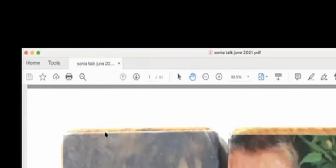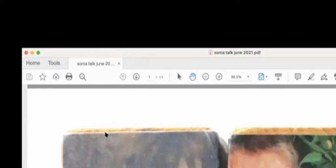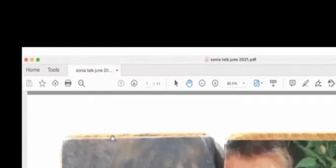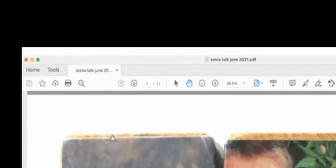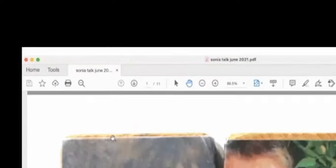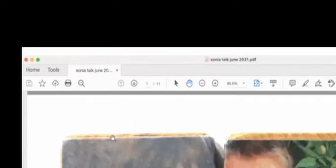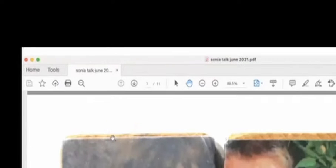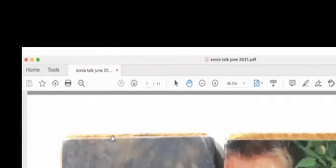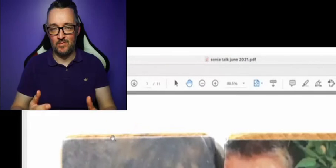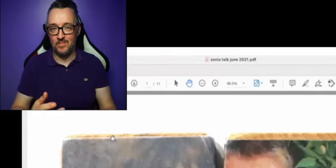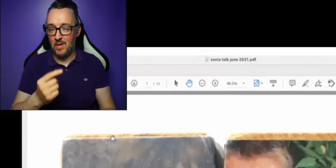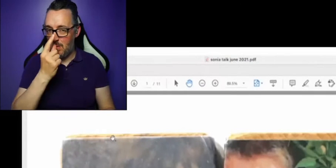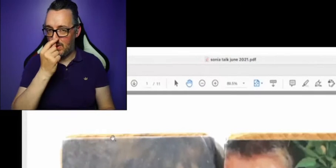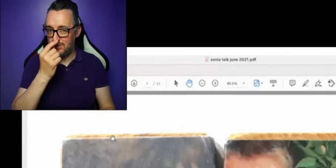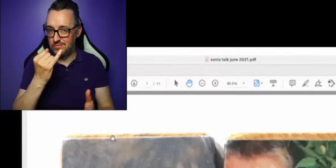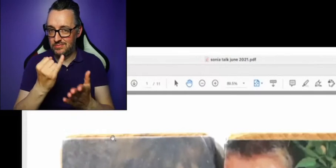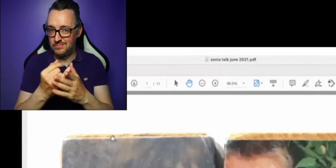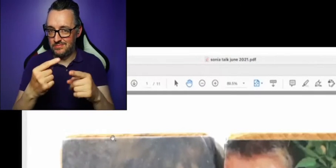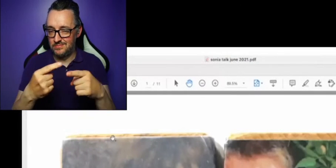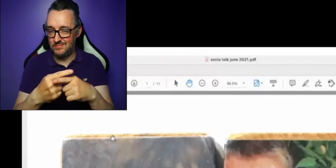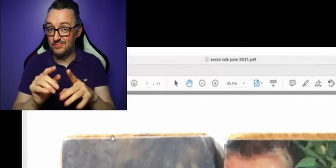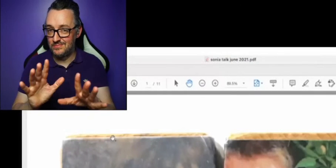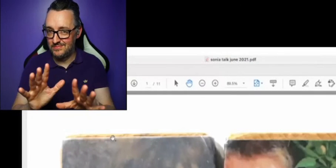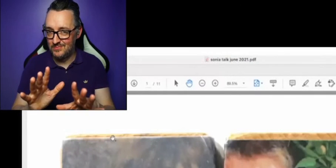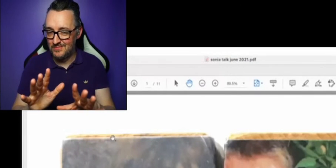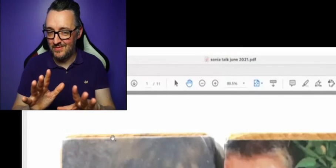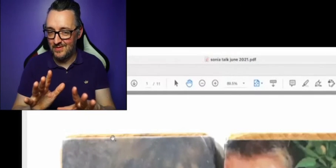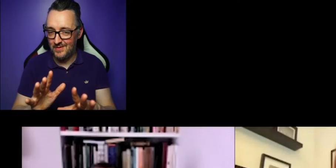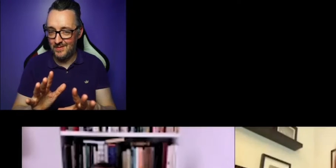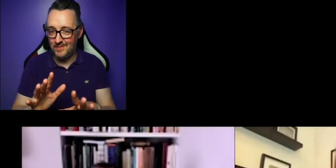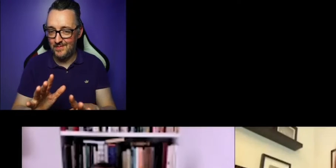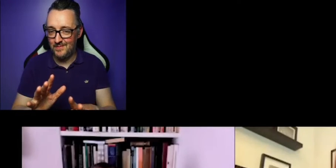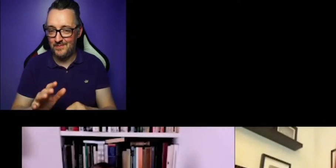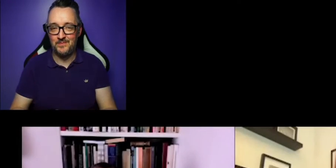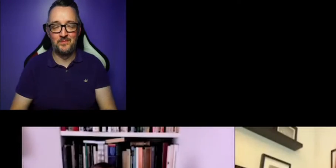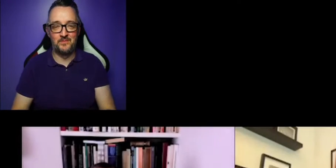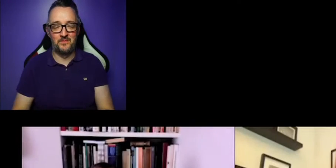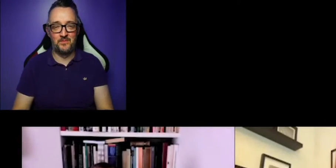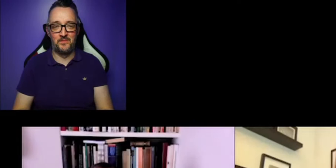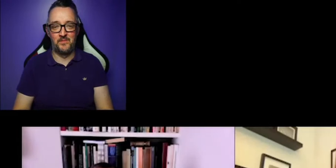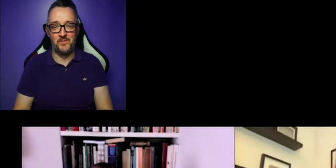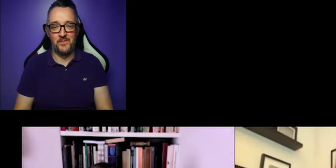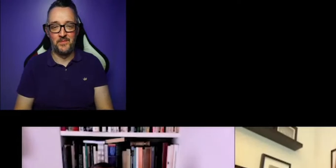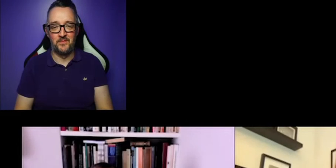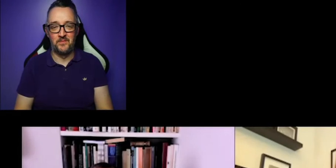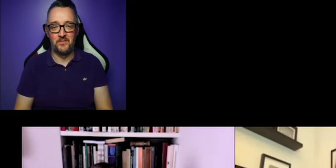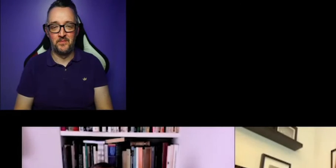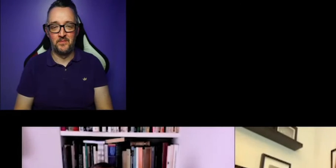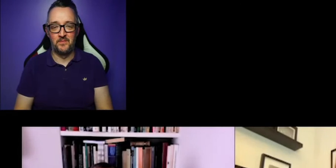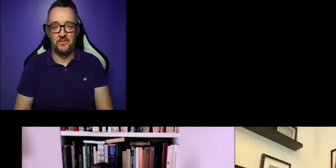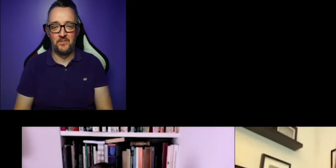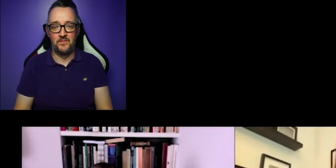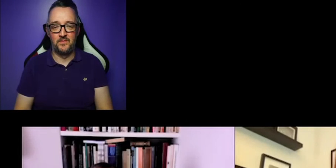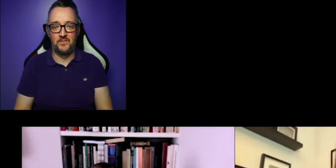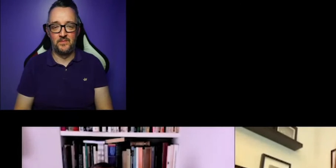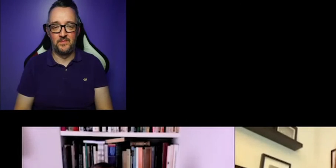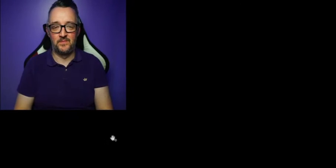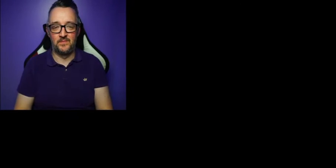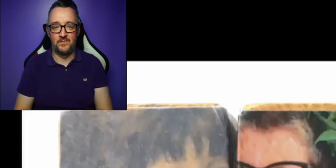is where it starts to go wrong. Oh, hang on. Stop share. Oh.